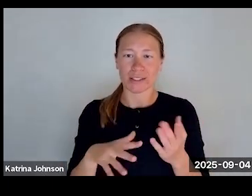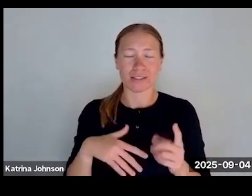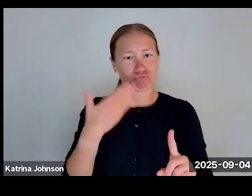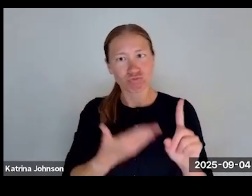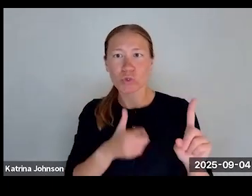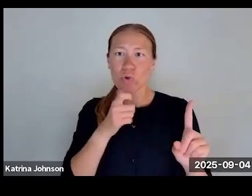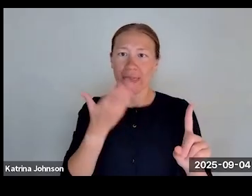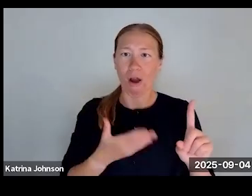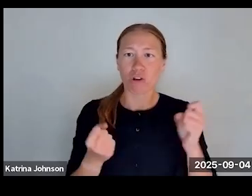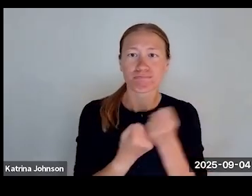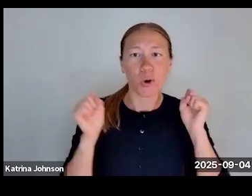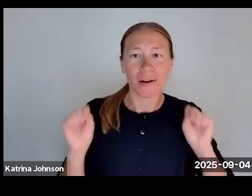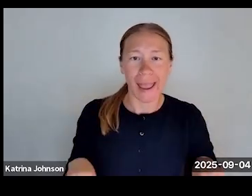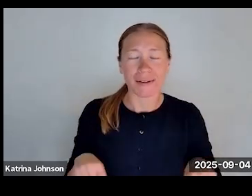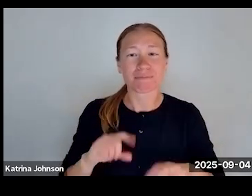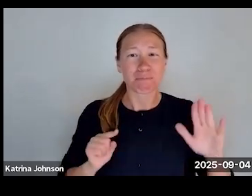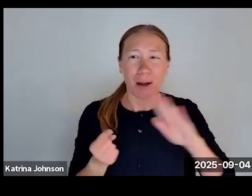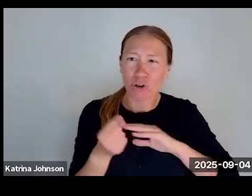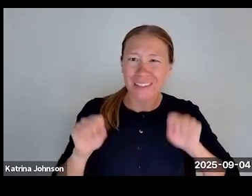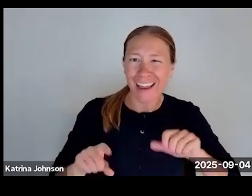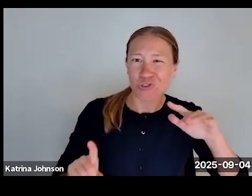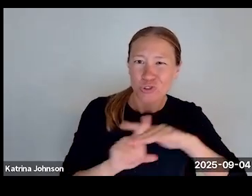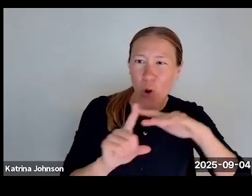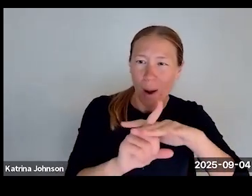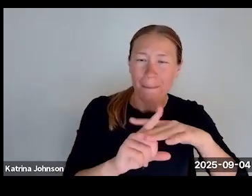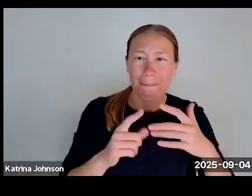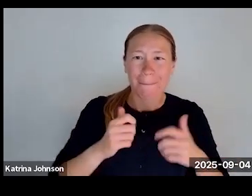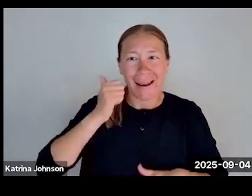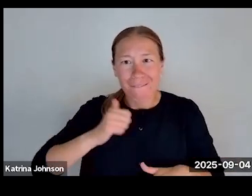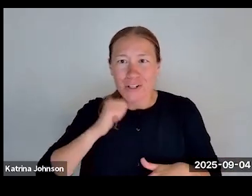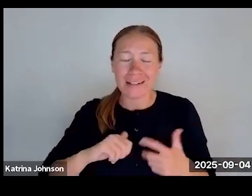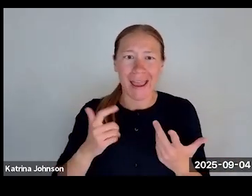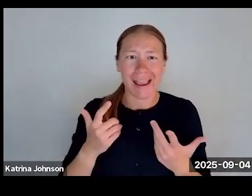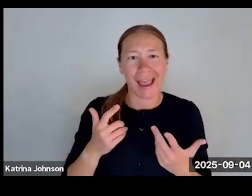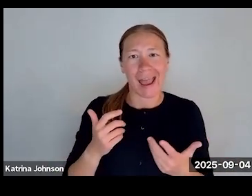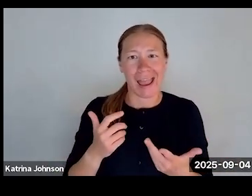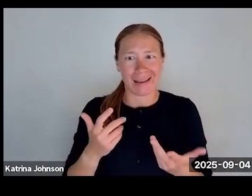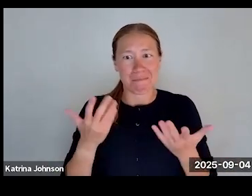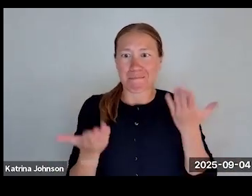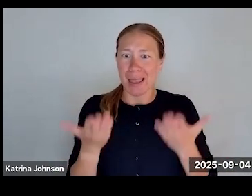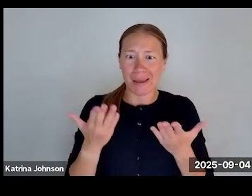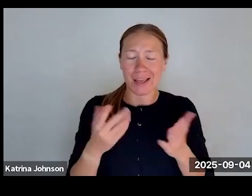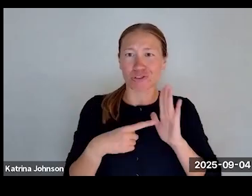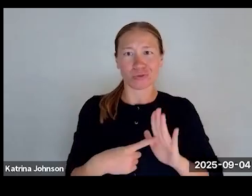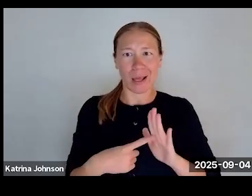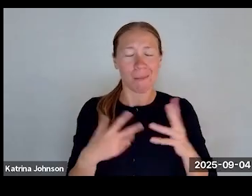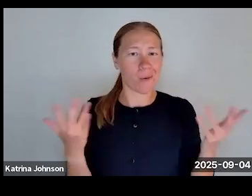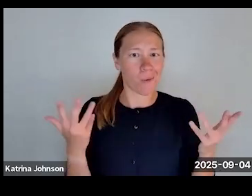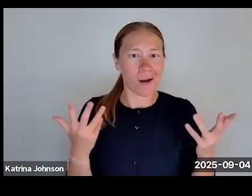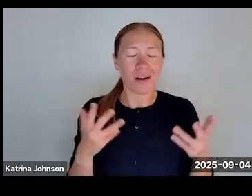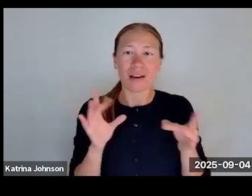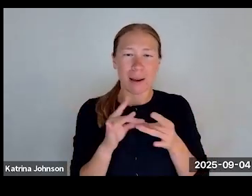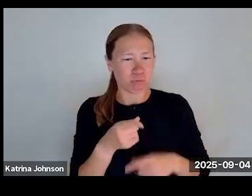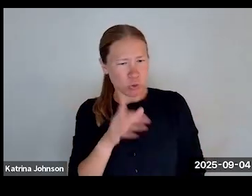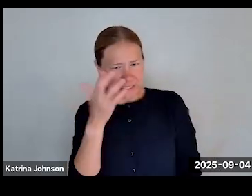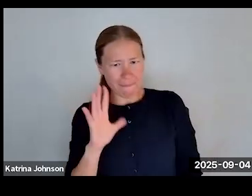Microaggressions can show up in the way we question or doubt a student's need for accommodations. Comments like, "You seem fine. Do